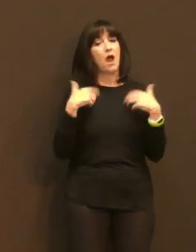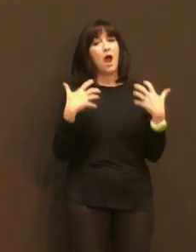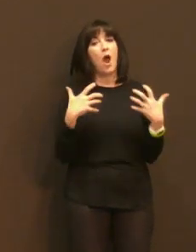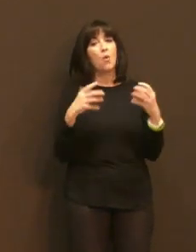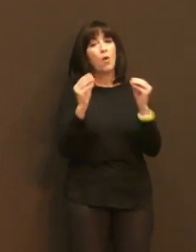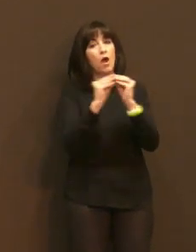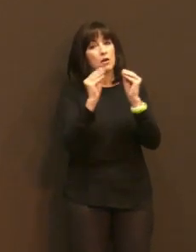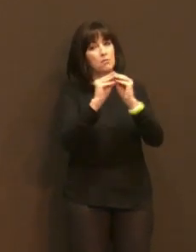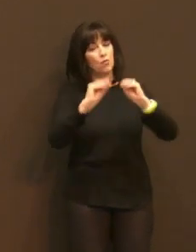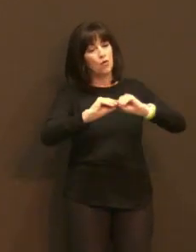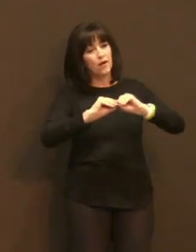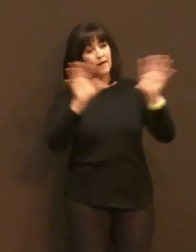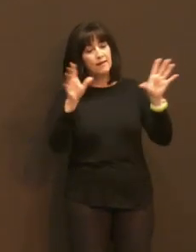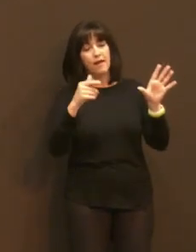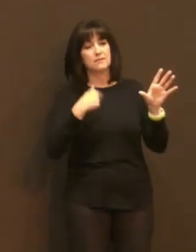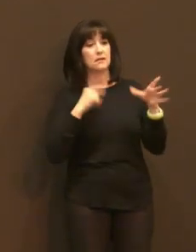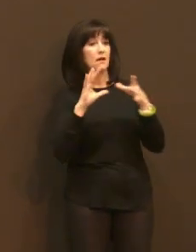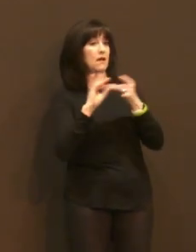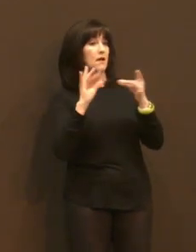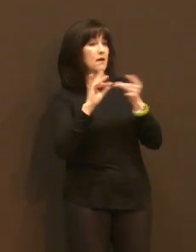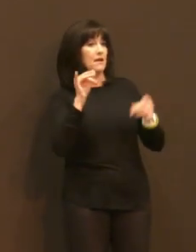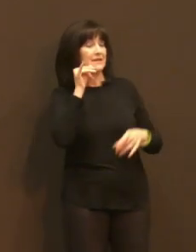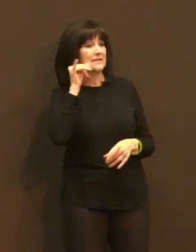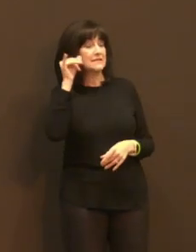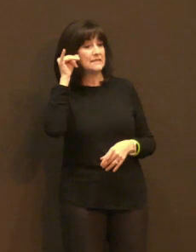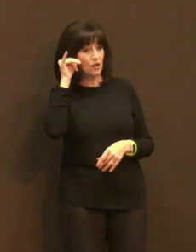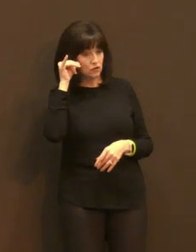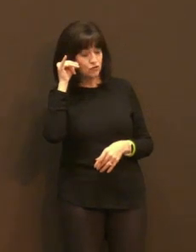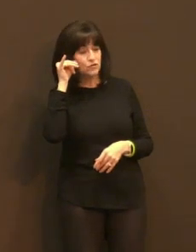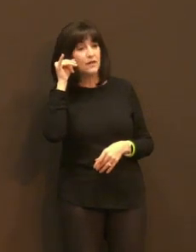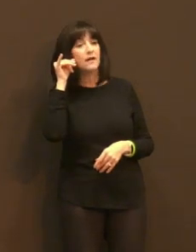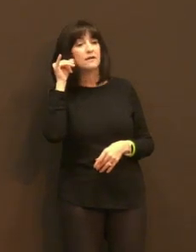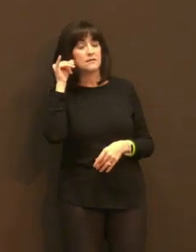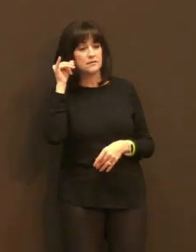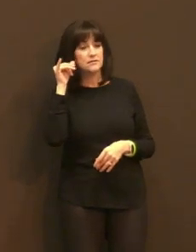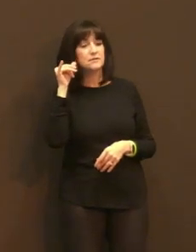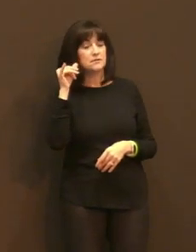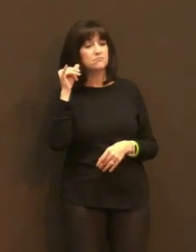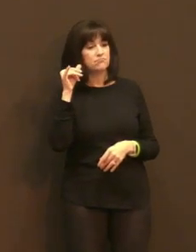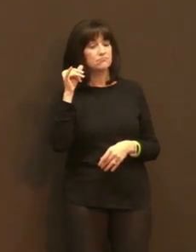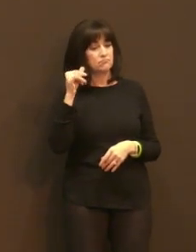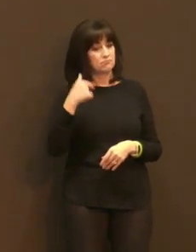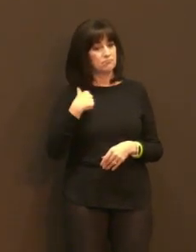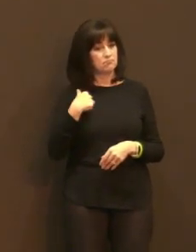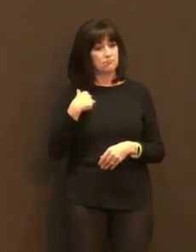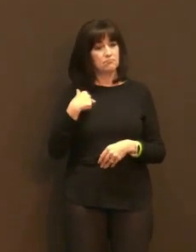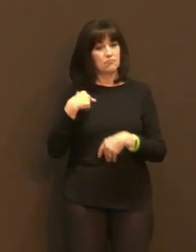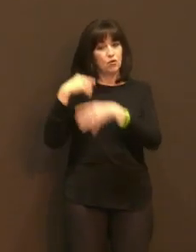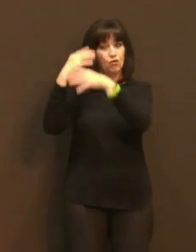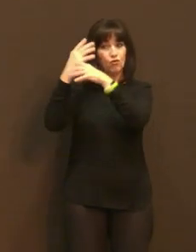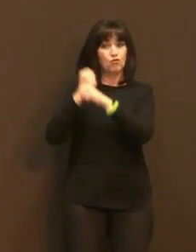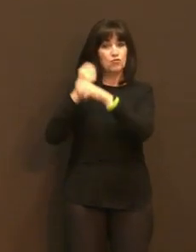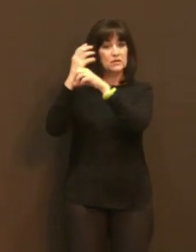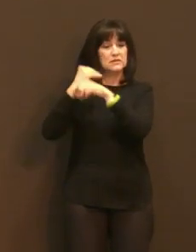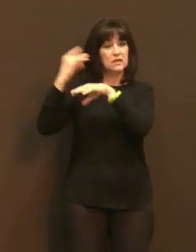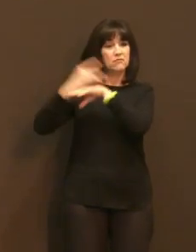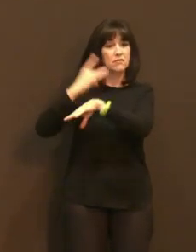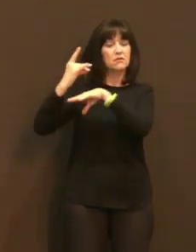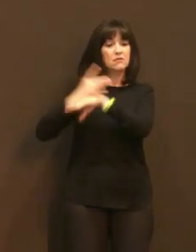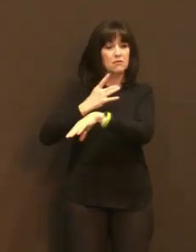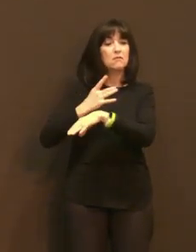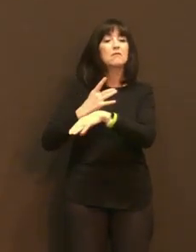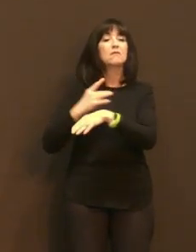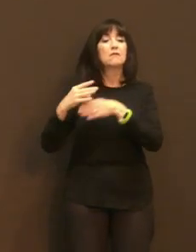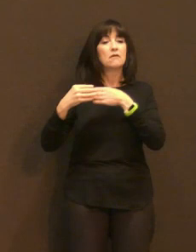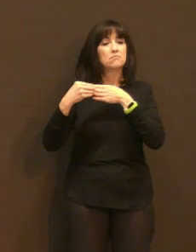said yesterday, that based on the guidance that we received from CDC and the federal government